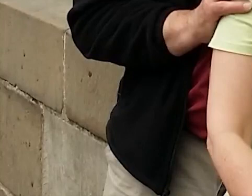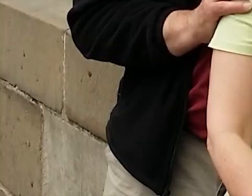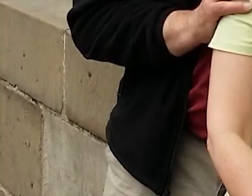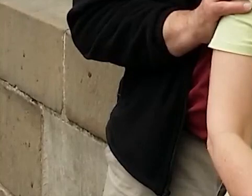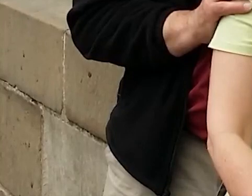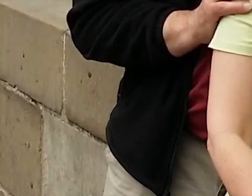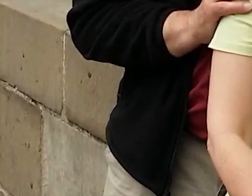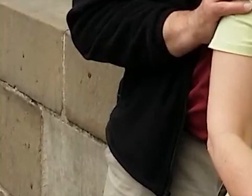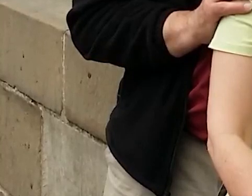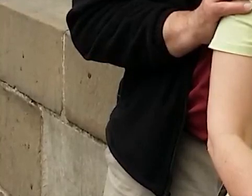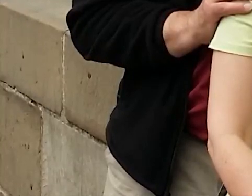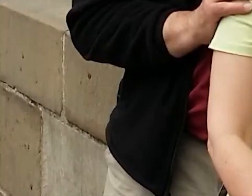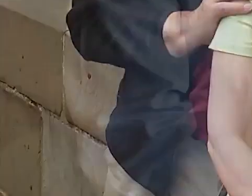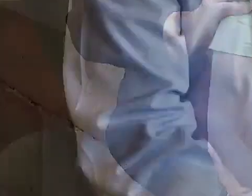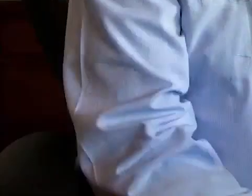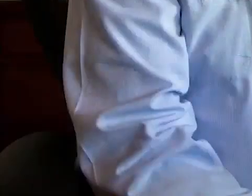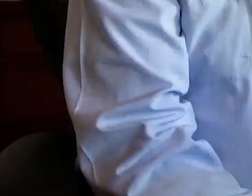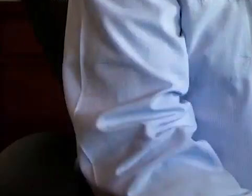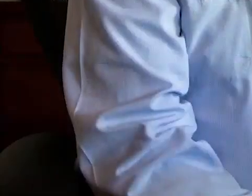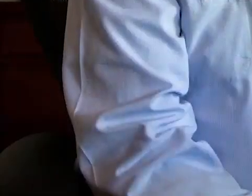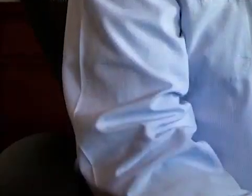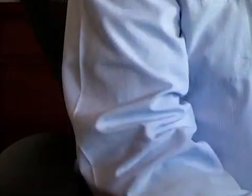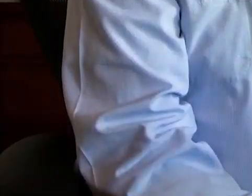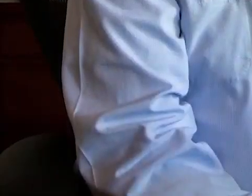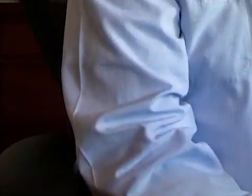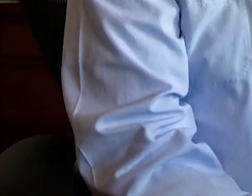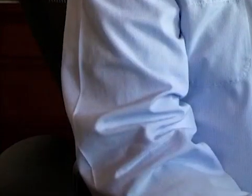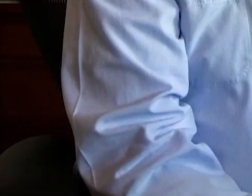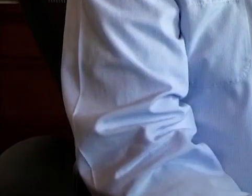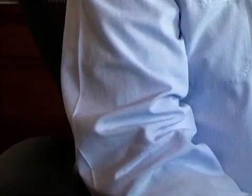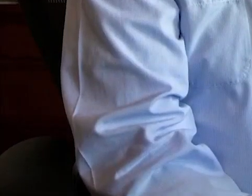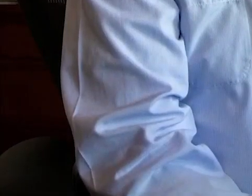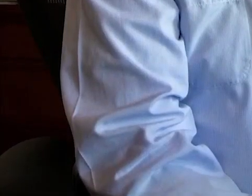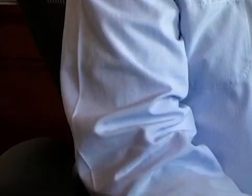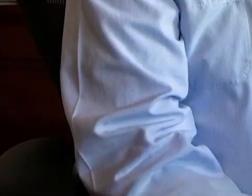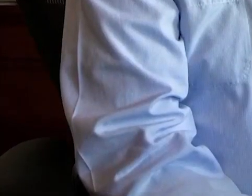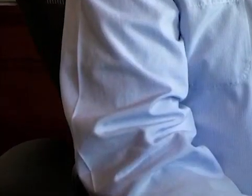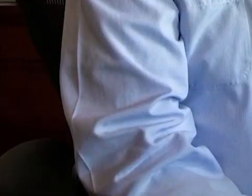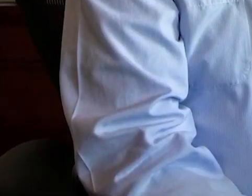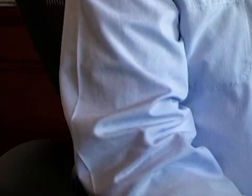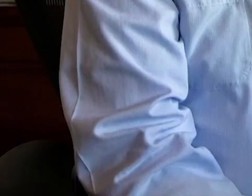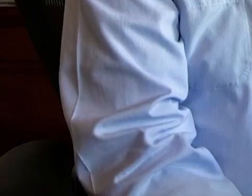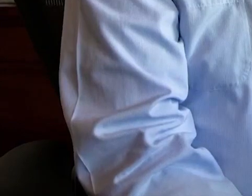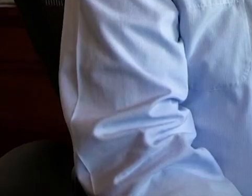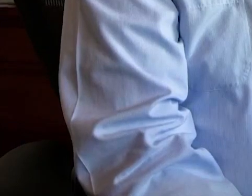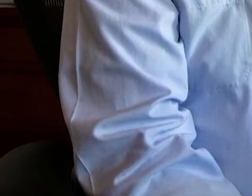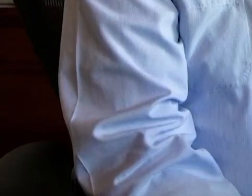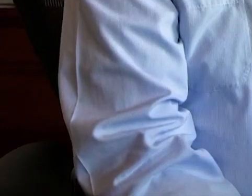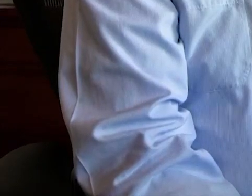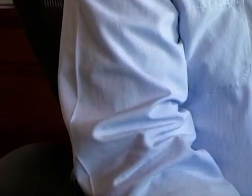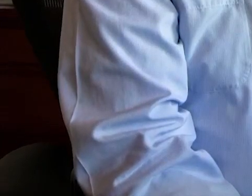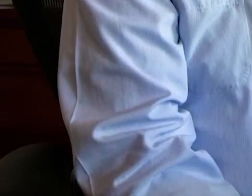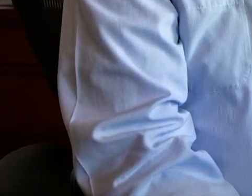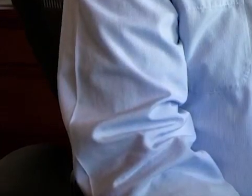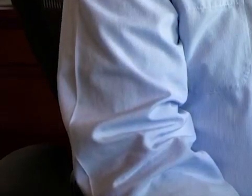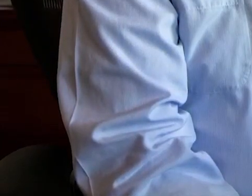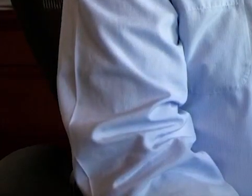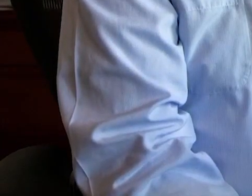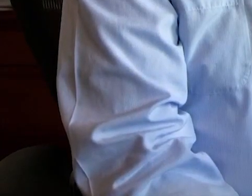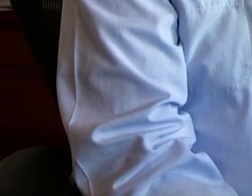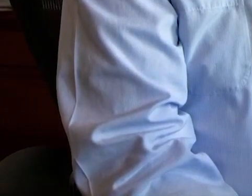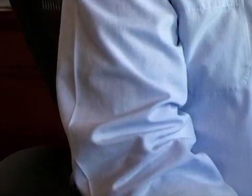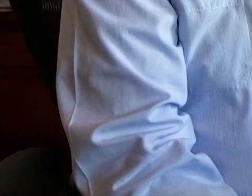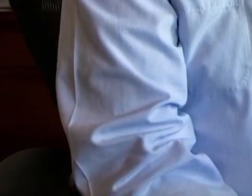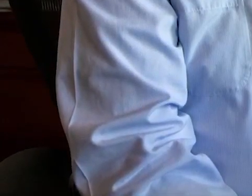Chris's work is not done. And as for Big B, Dr. Barney Graham, he says his brother's story is just more proof